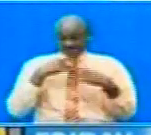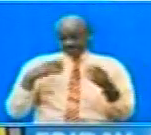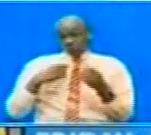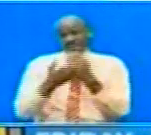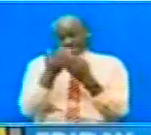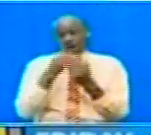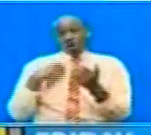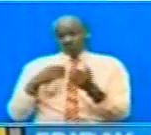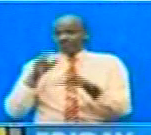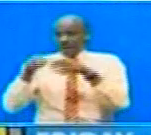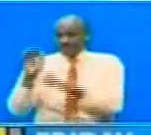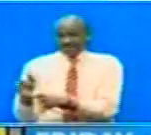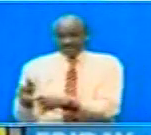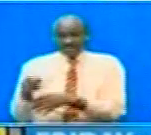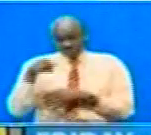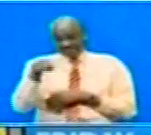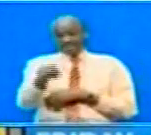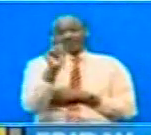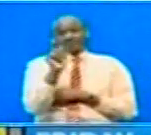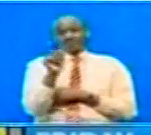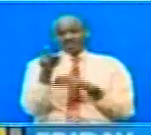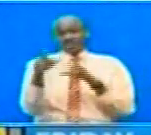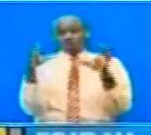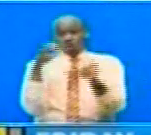farmers, was actually